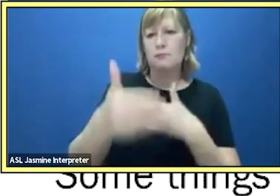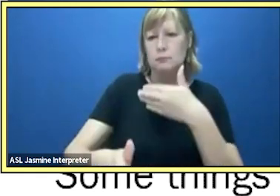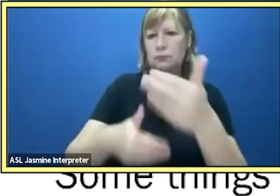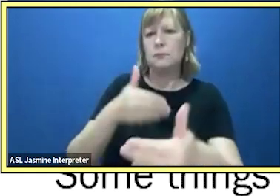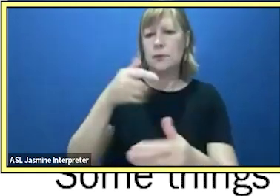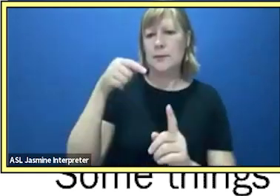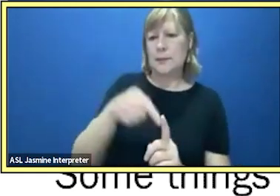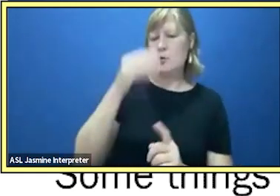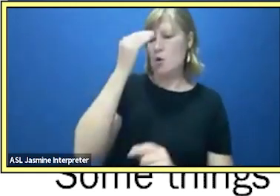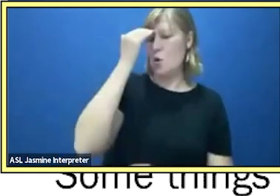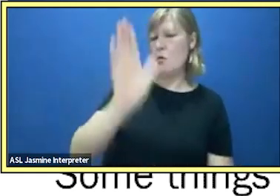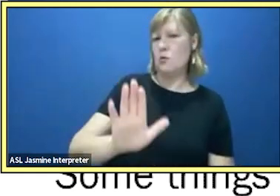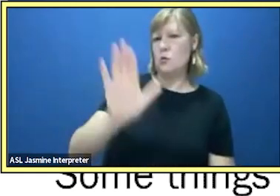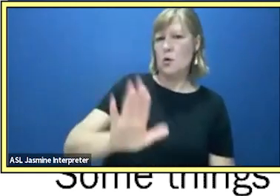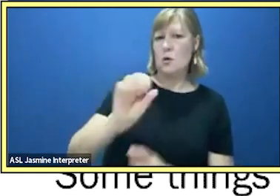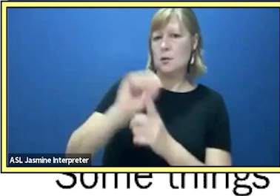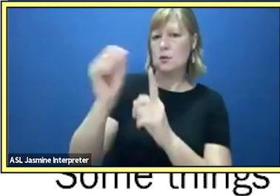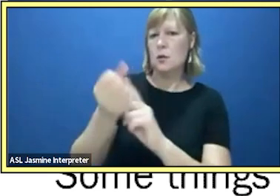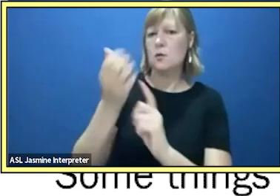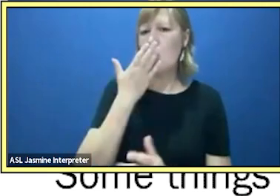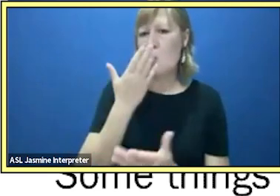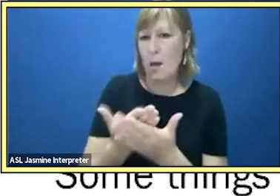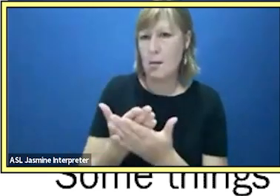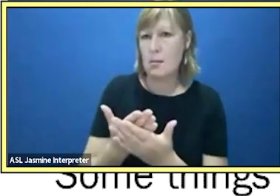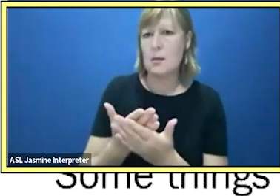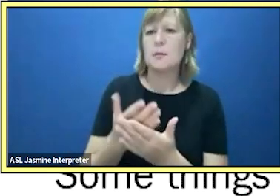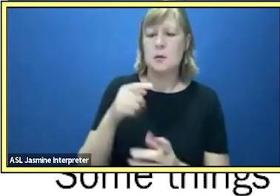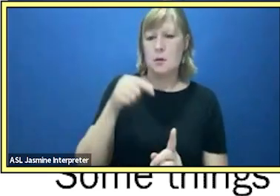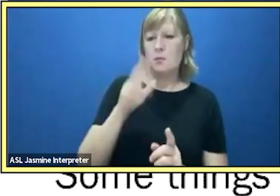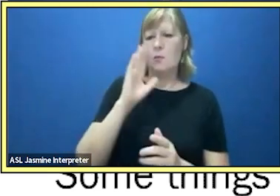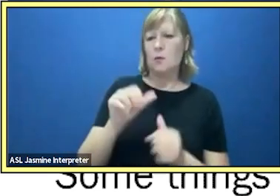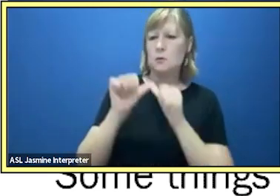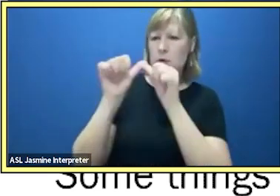period where you're transitioning from school services to adult services.